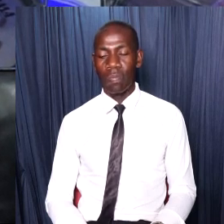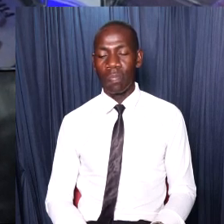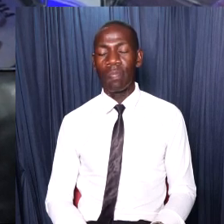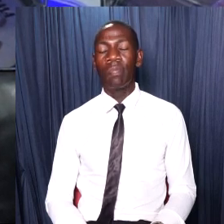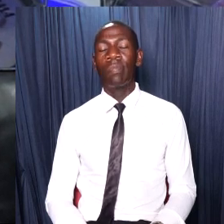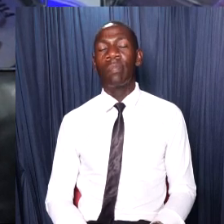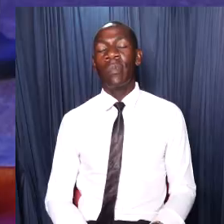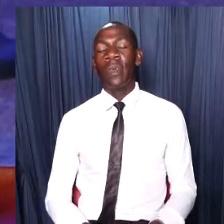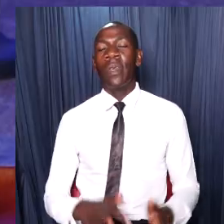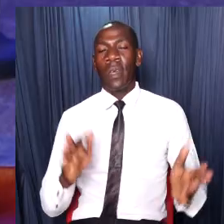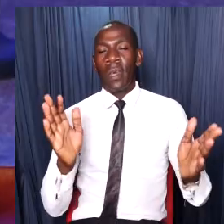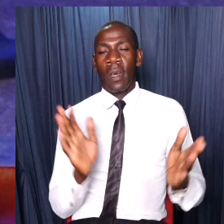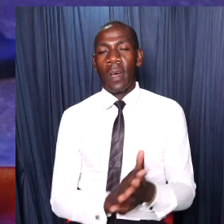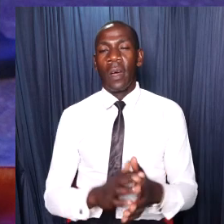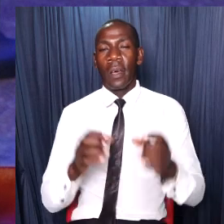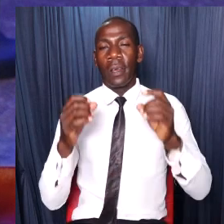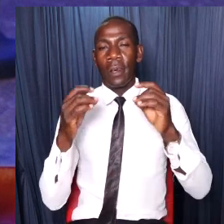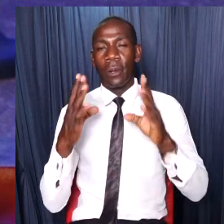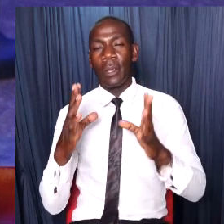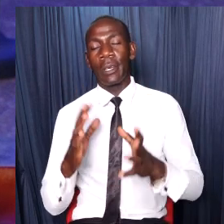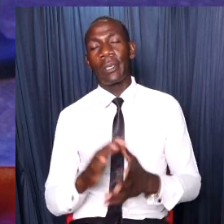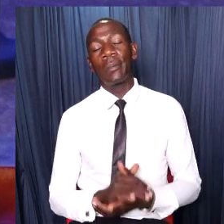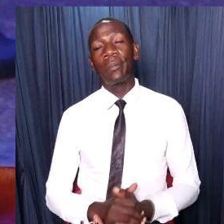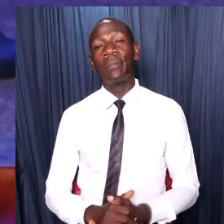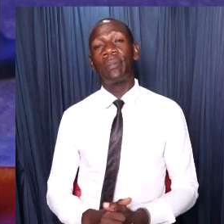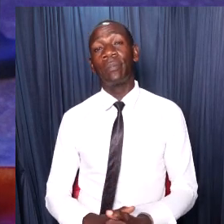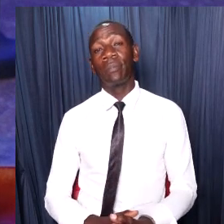being king. Hallelujah.